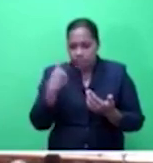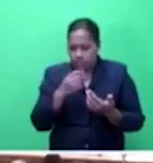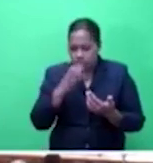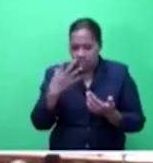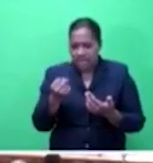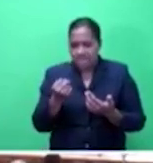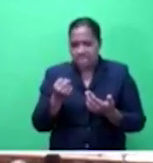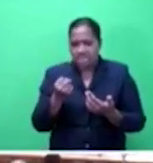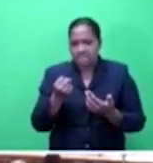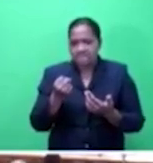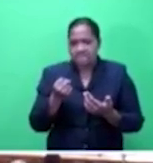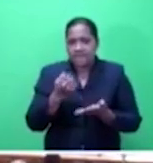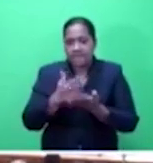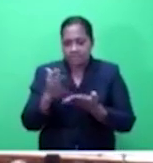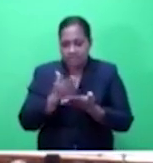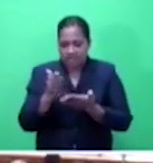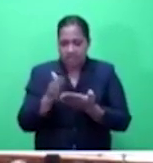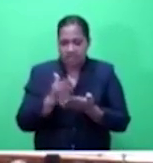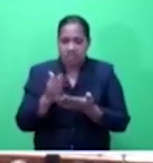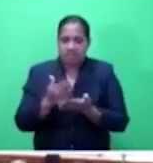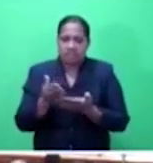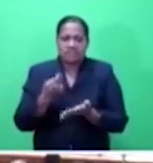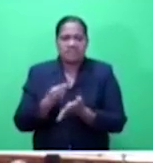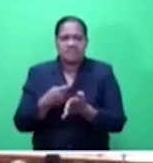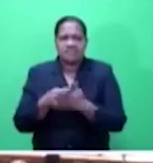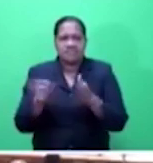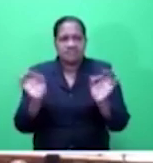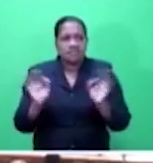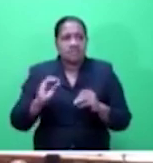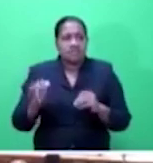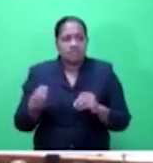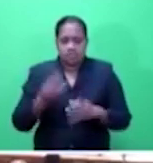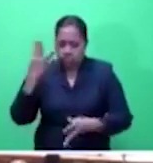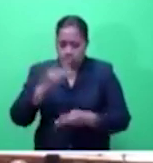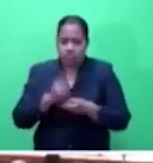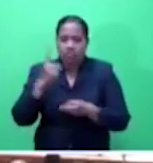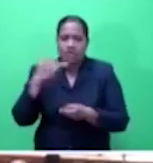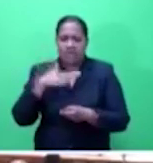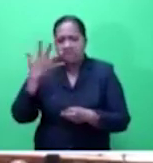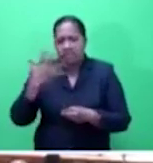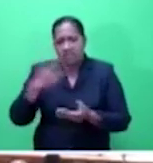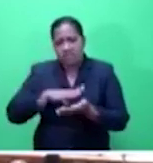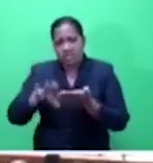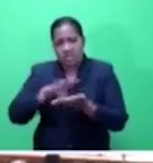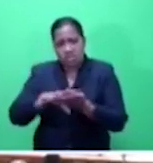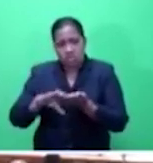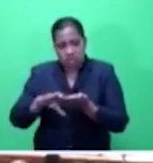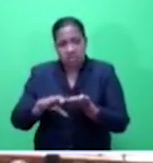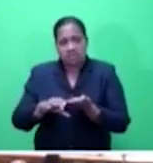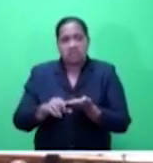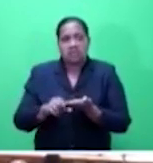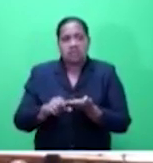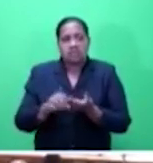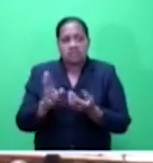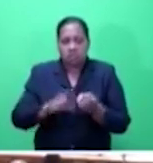These measures and those through FNPF will inject at least a total of $150 million back into the economy, topped off with another